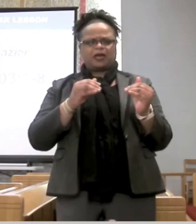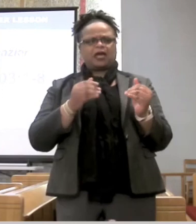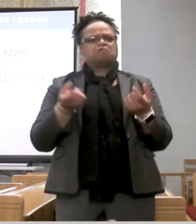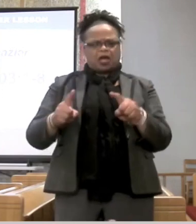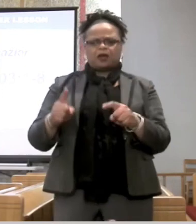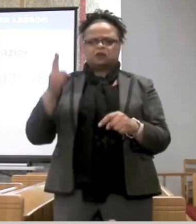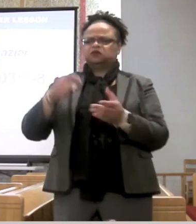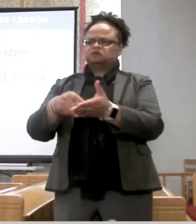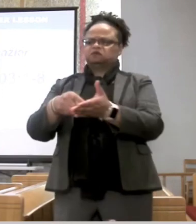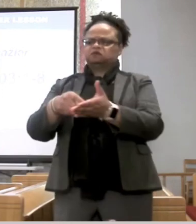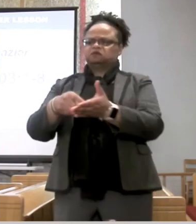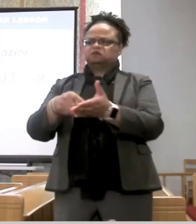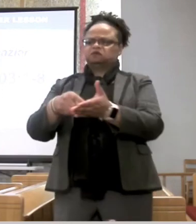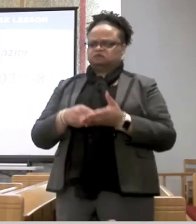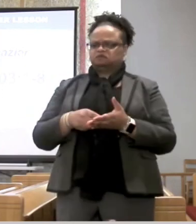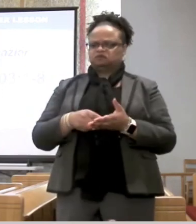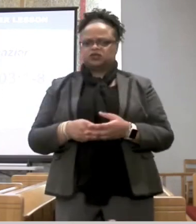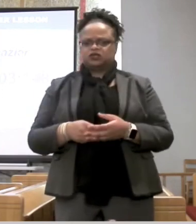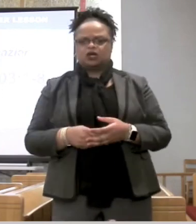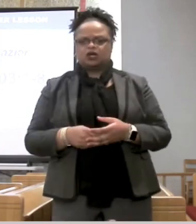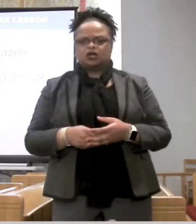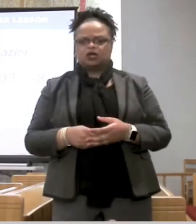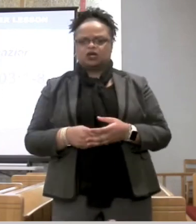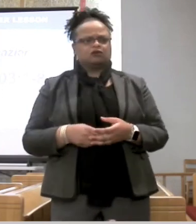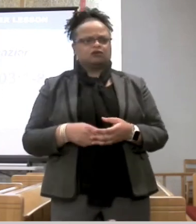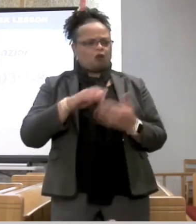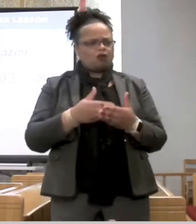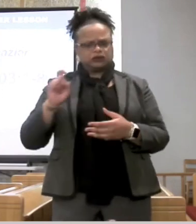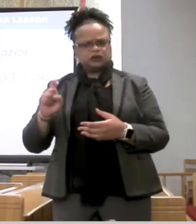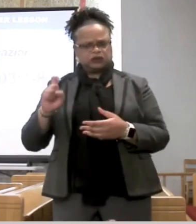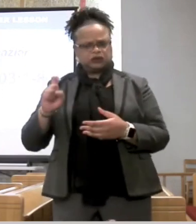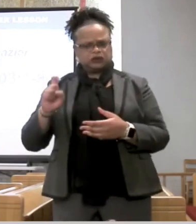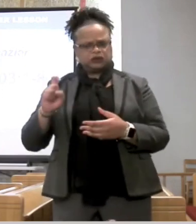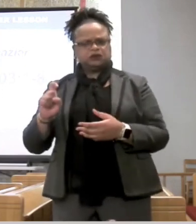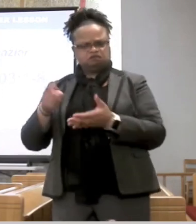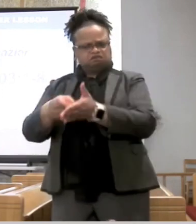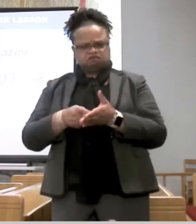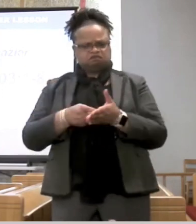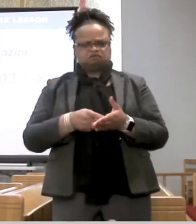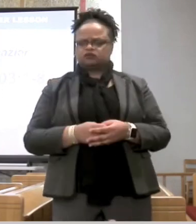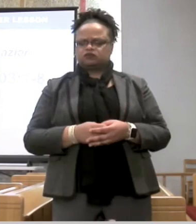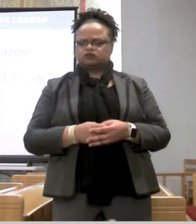them. We expect things to happen because they're supposed to happen. We expect